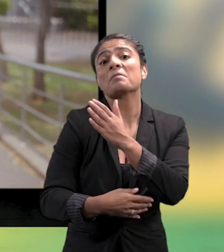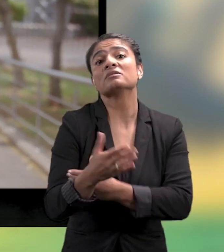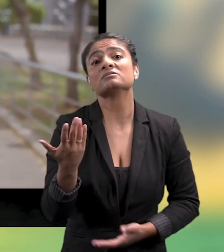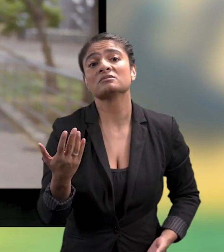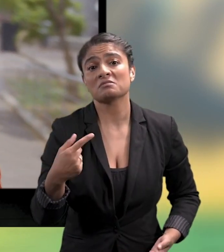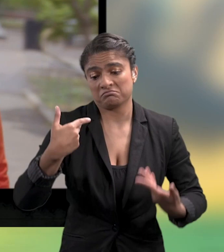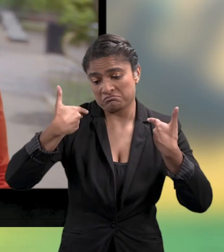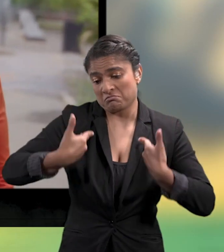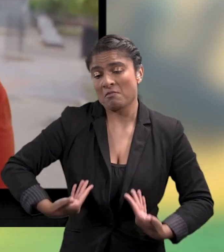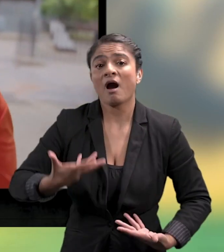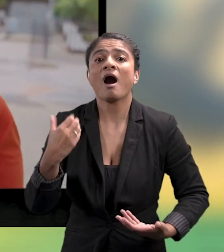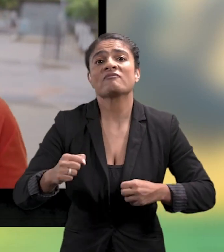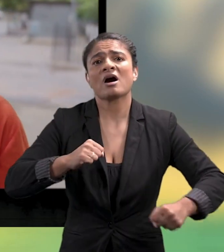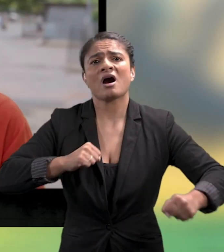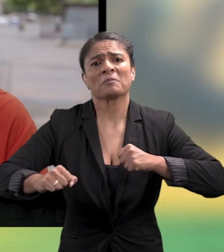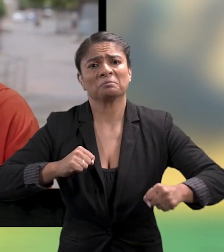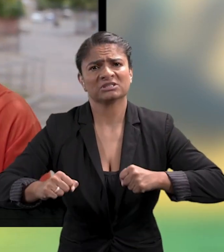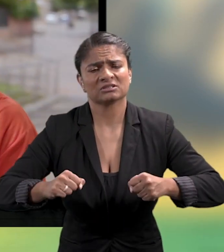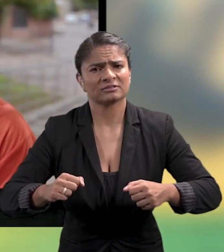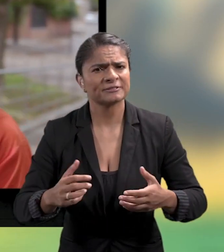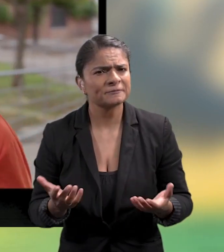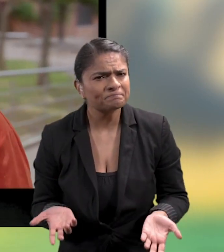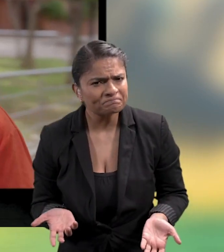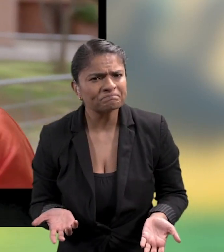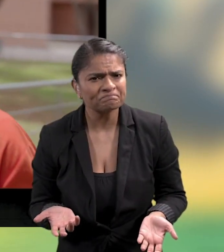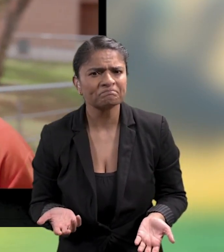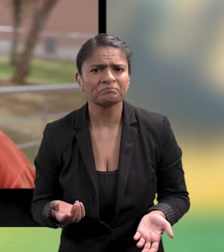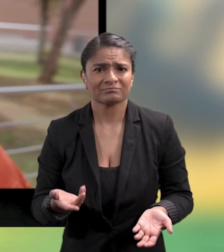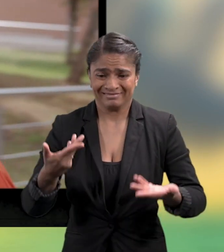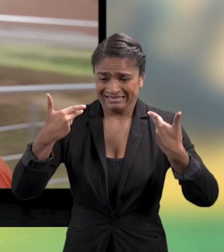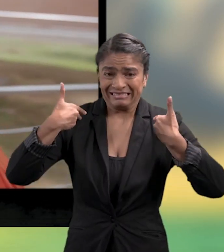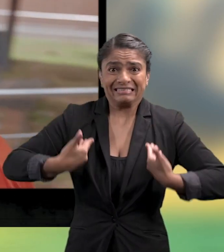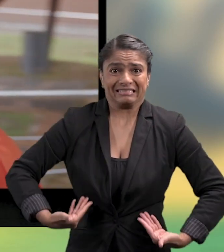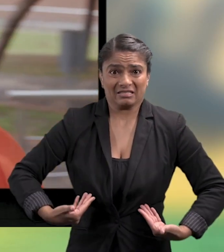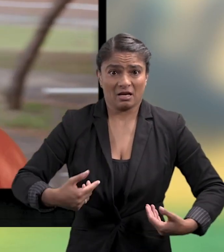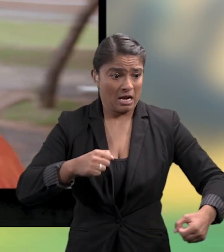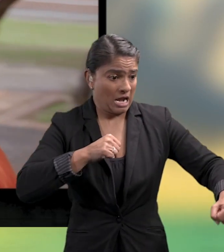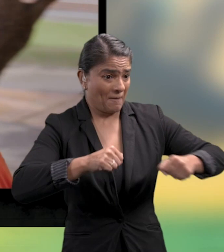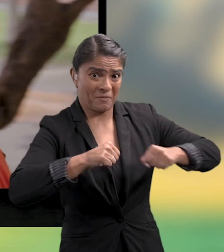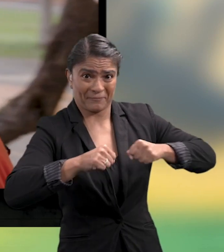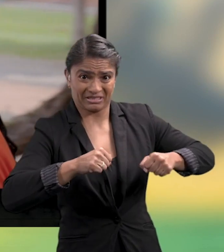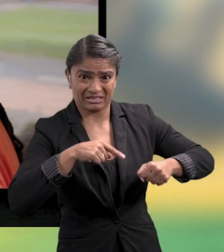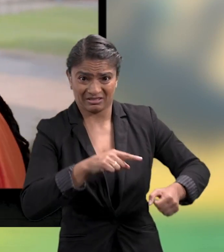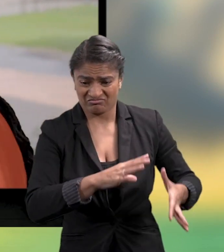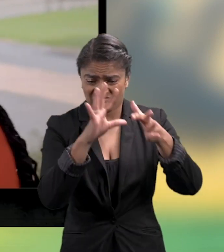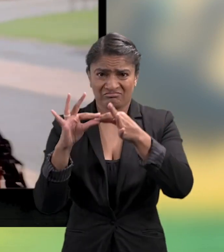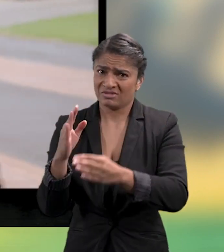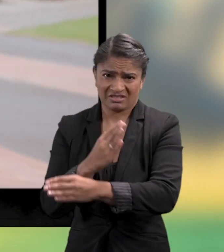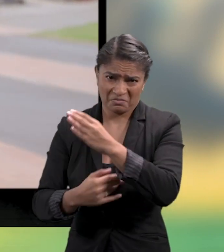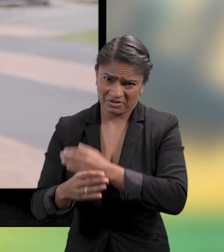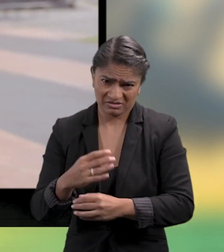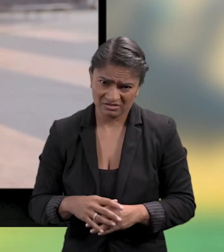na le epilepsy. Ntho e nngwe gape about this is that we do